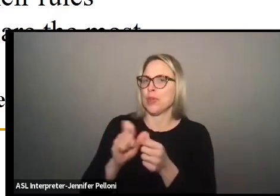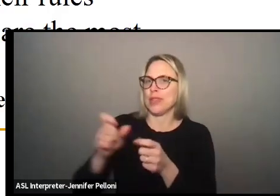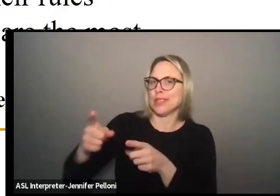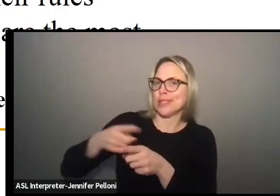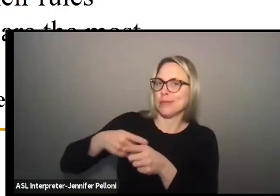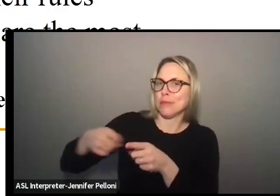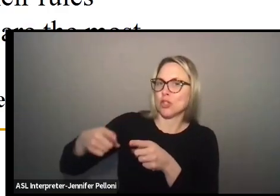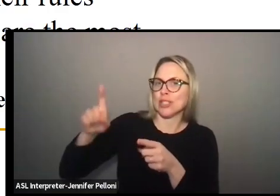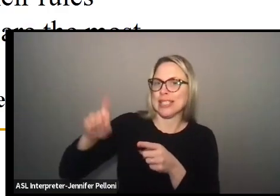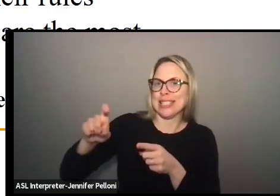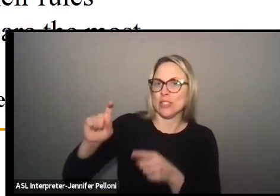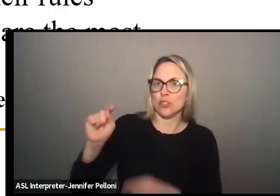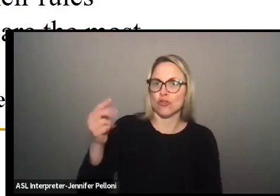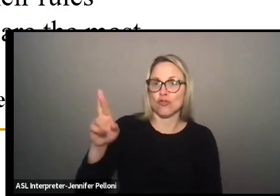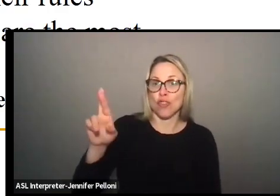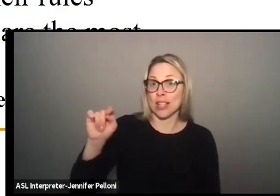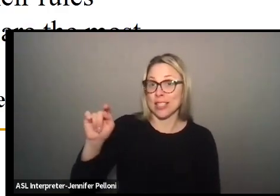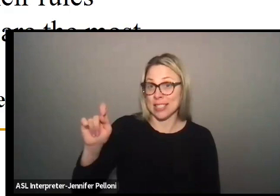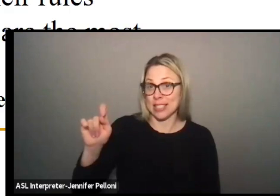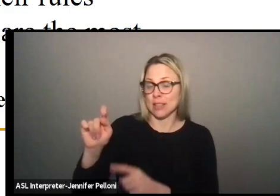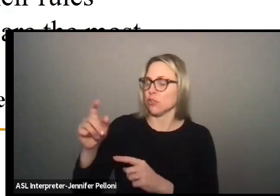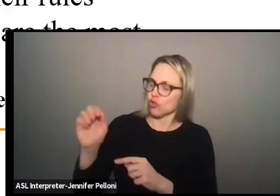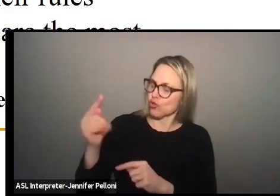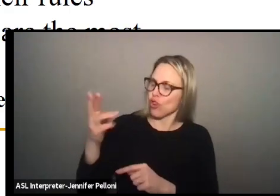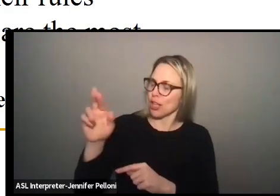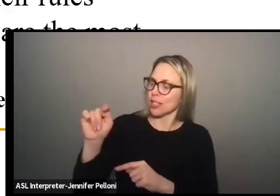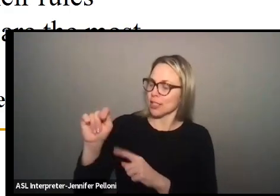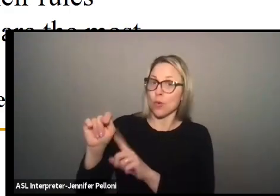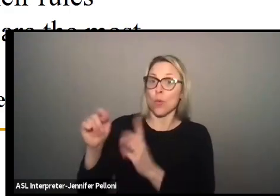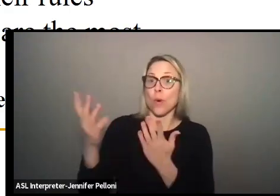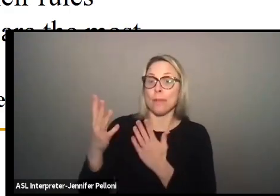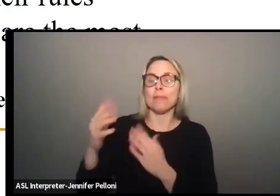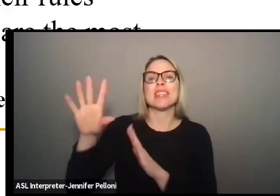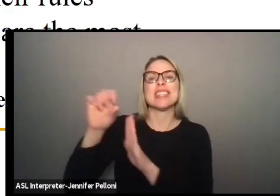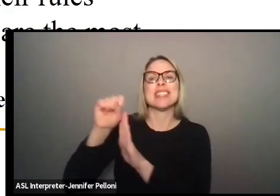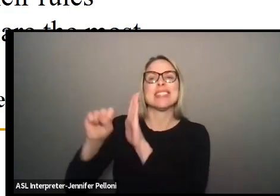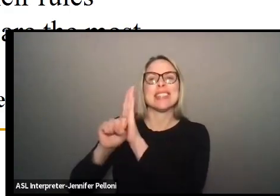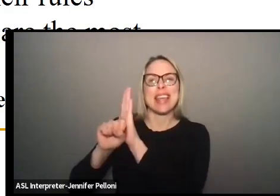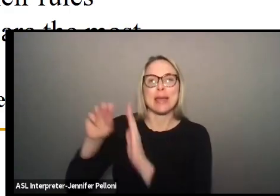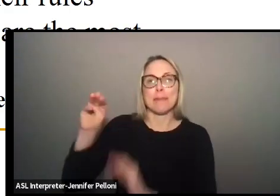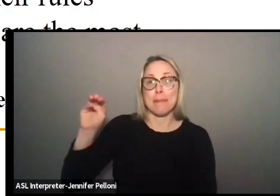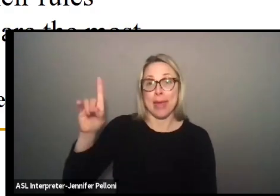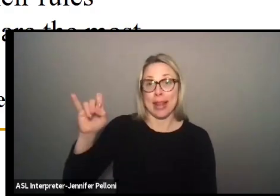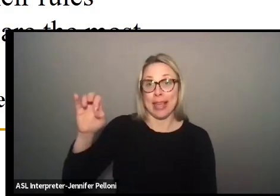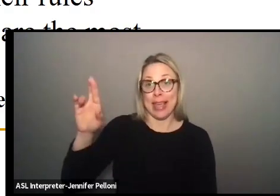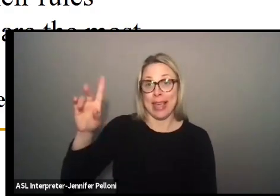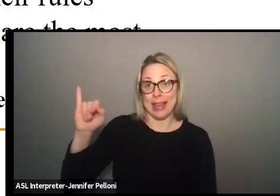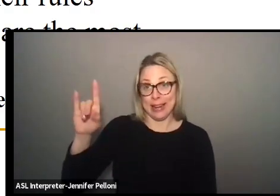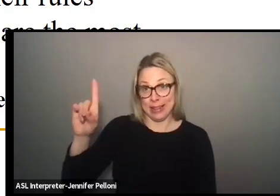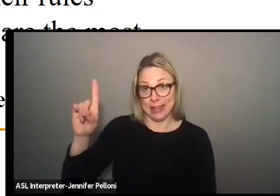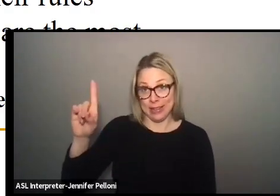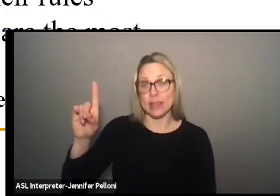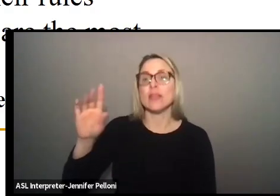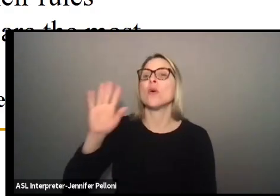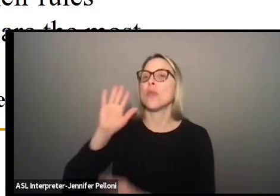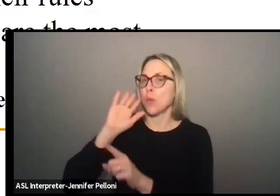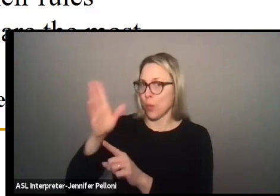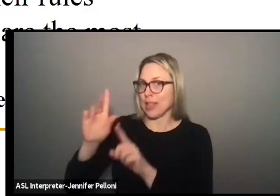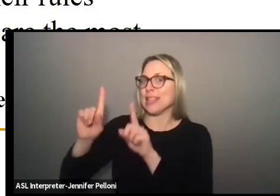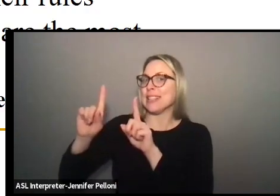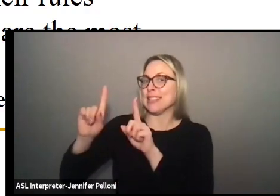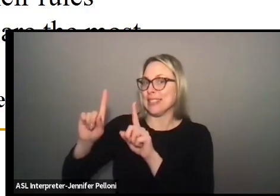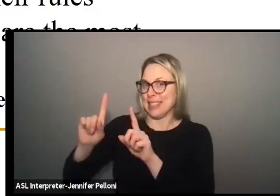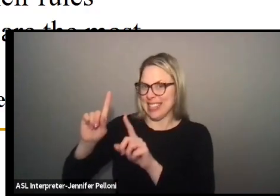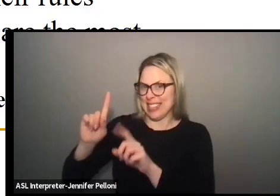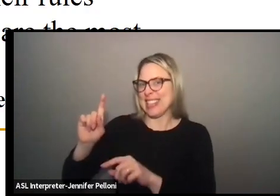trust that is means tested is state Medicaid. State Medicaid is means tested and it's needs